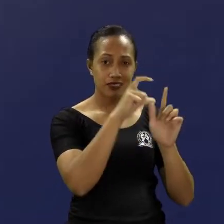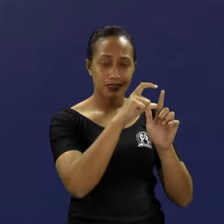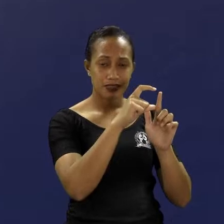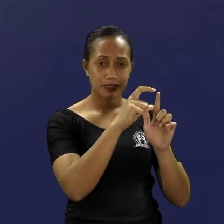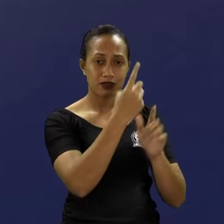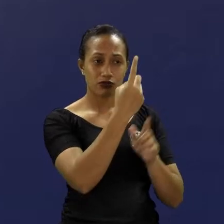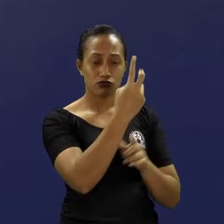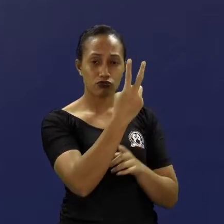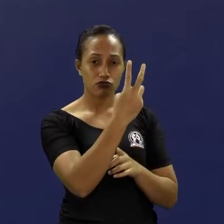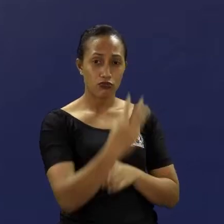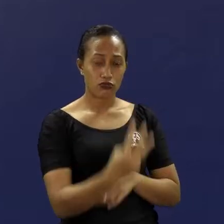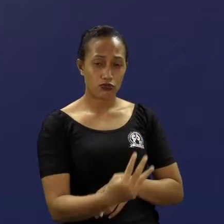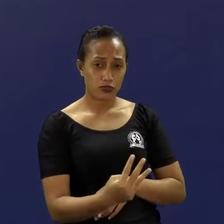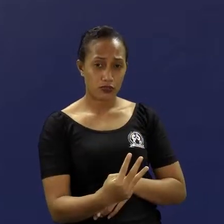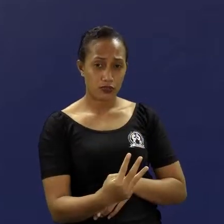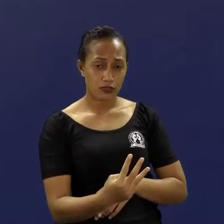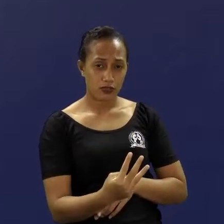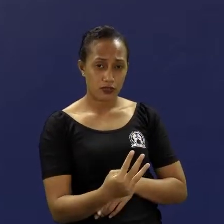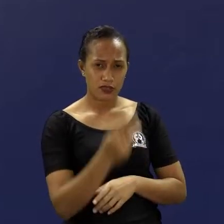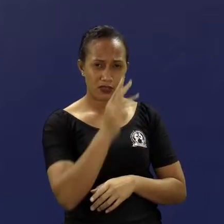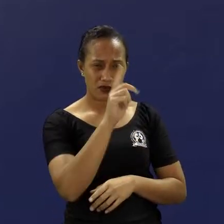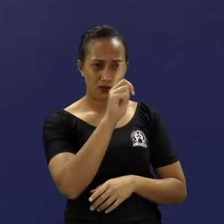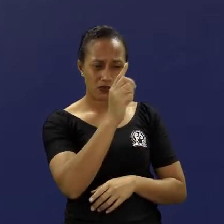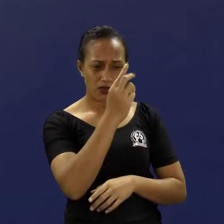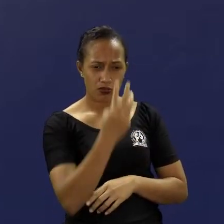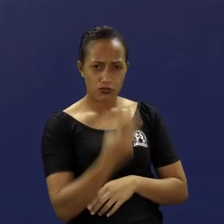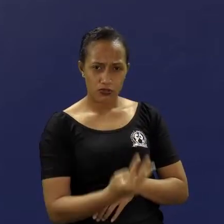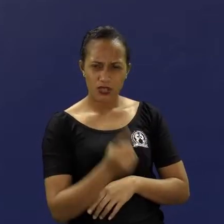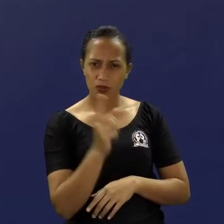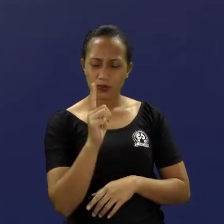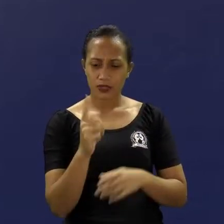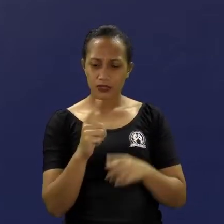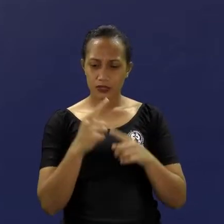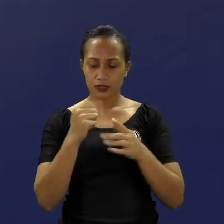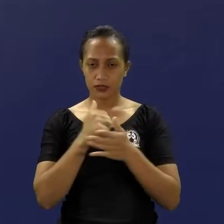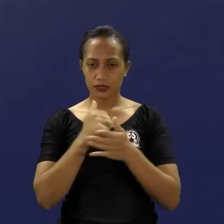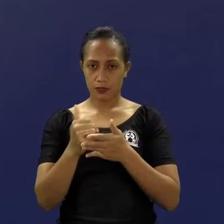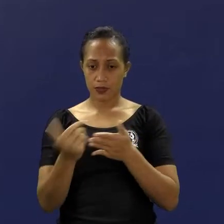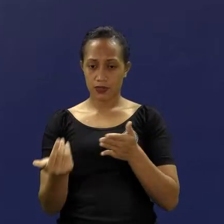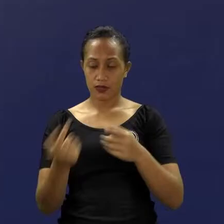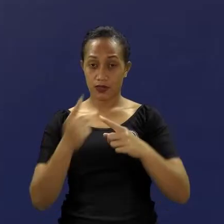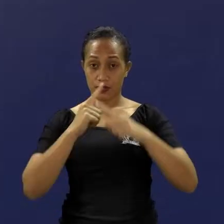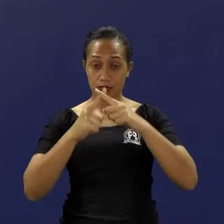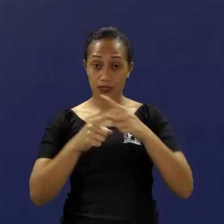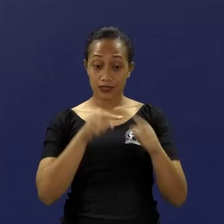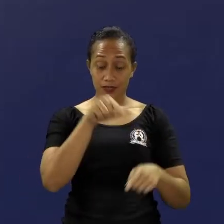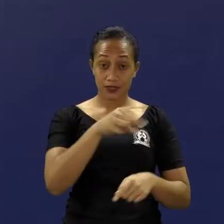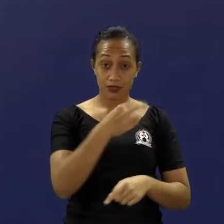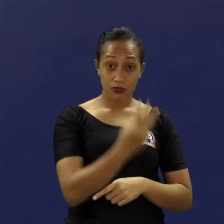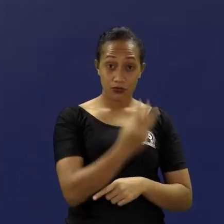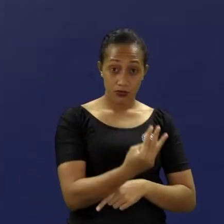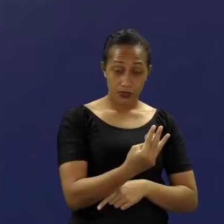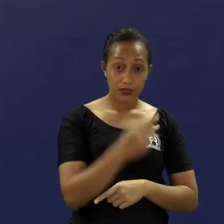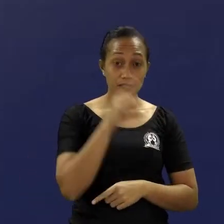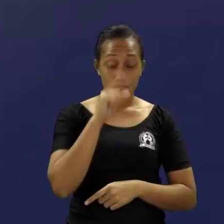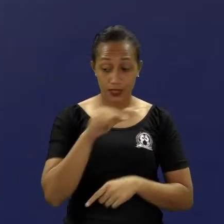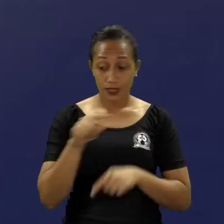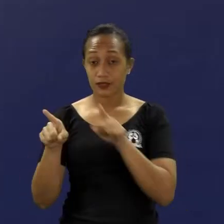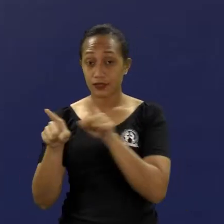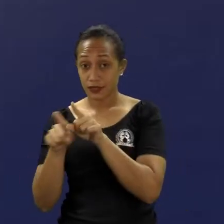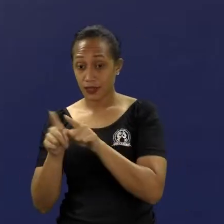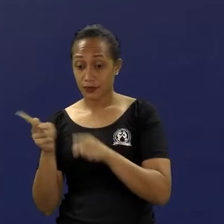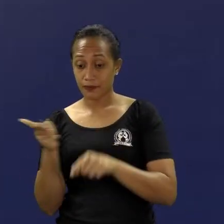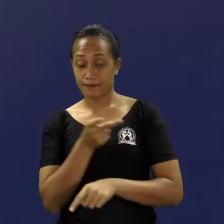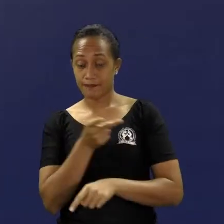vai tolu. O le ase numera mawhai ona whaatele I le tolu le nei, ina ia mawhai ona te tusai